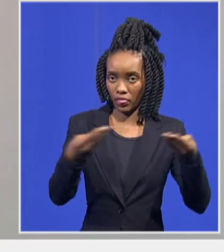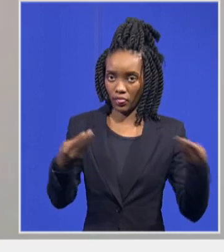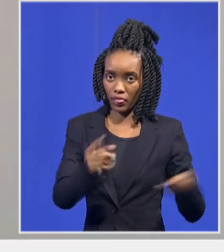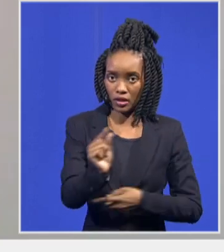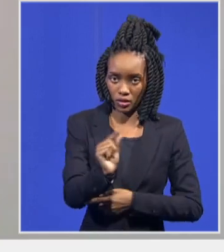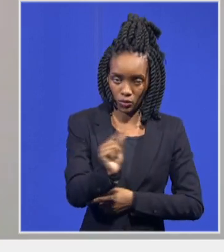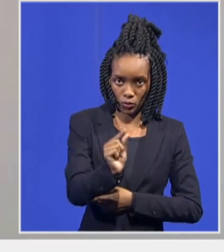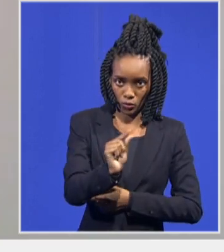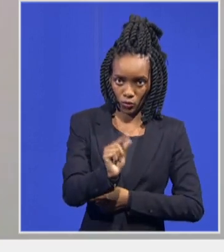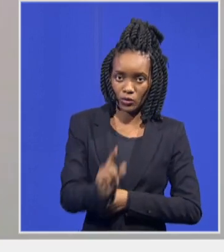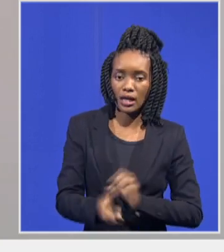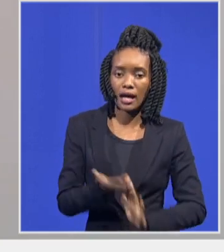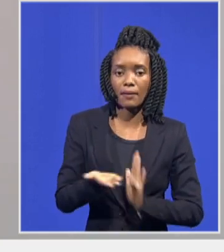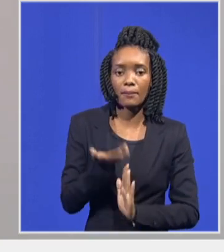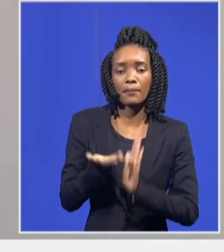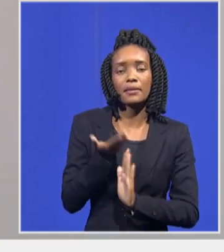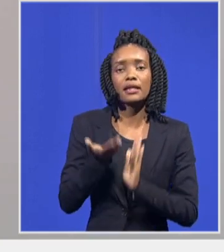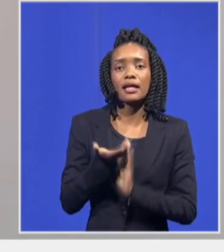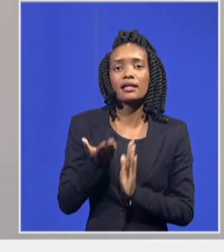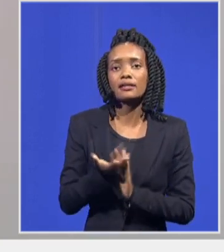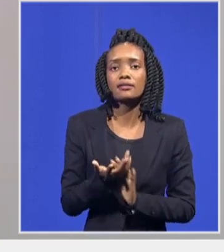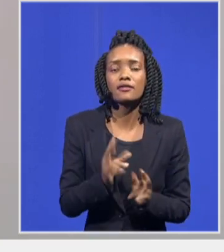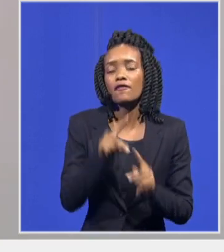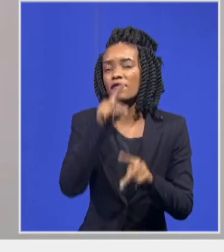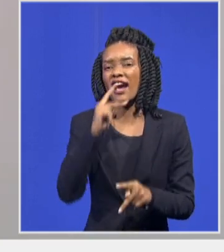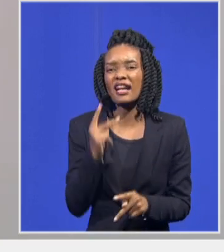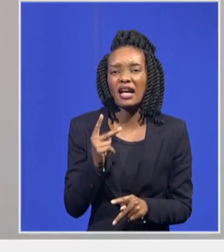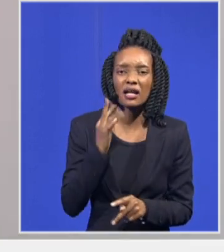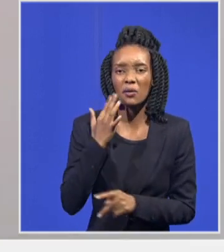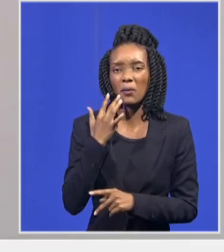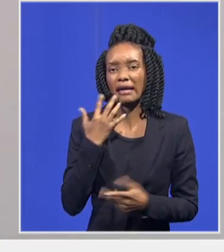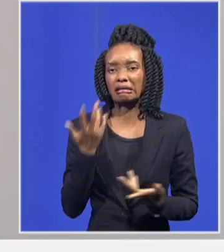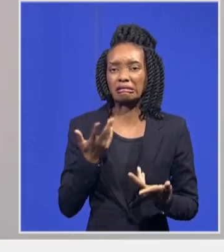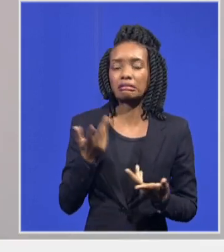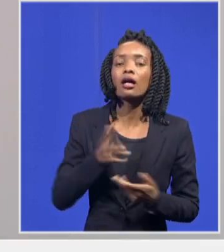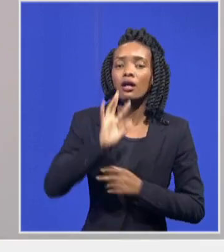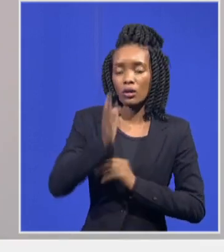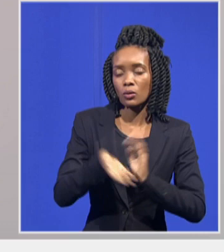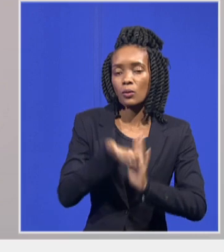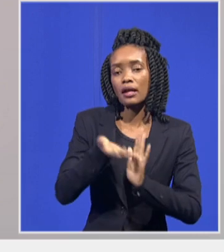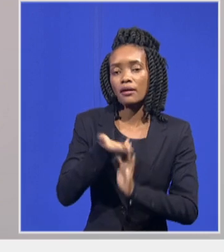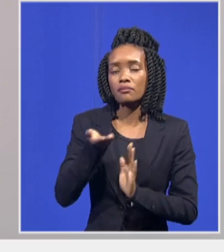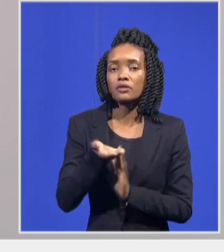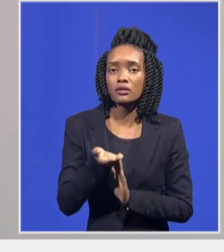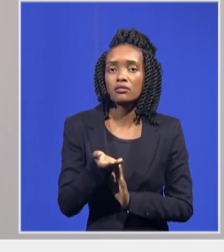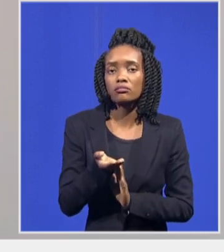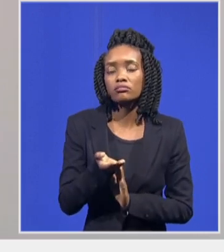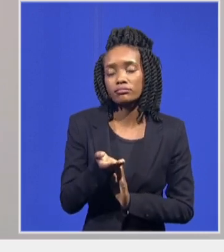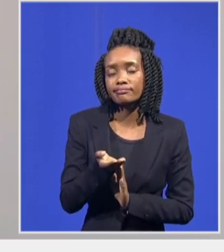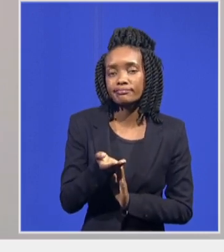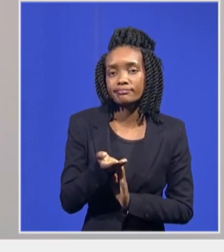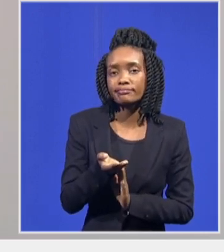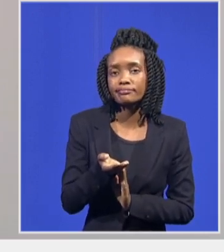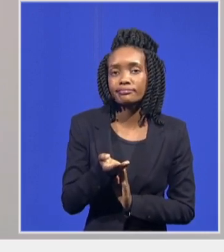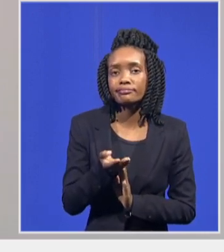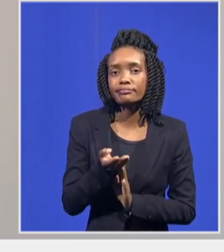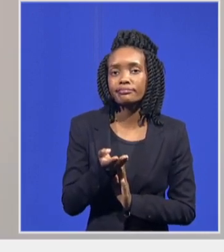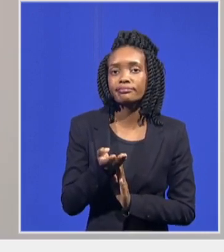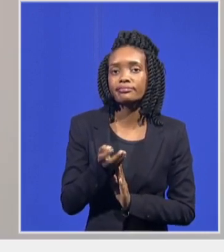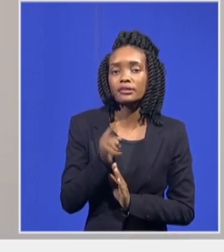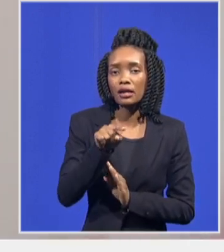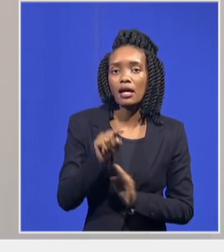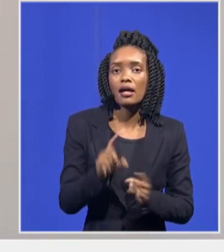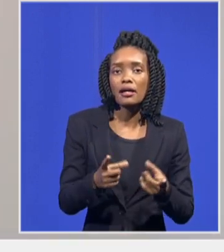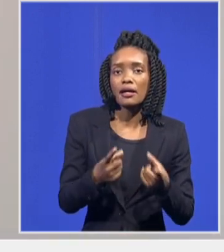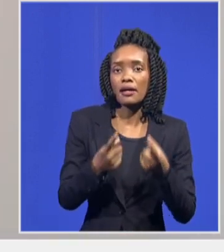possible an update as to when that would be finalized, but certainly this will feed into finalizing that